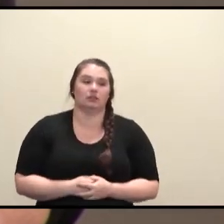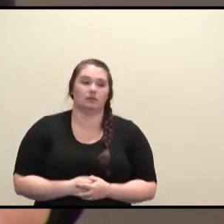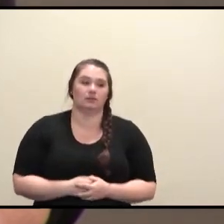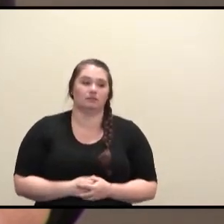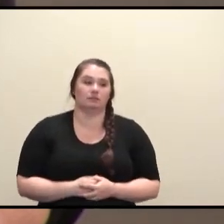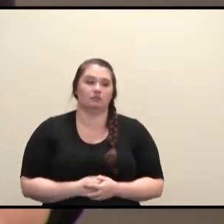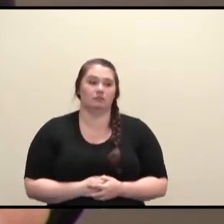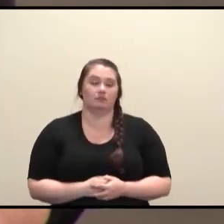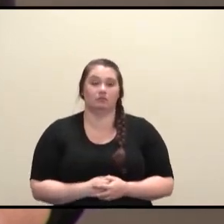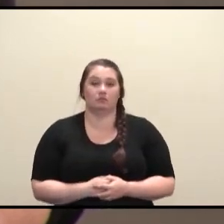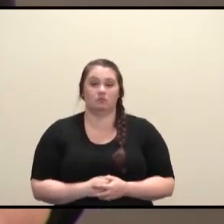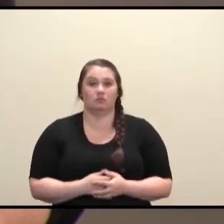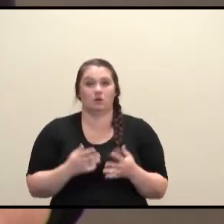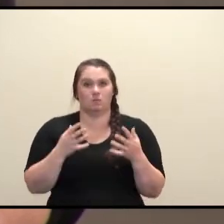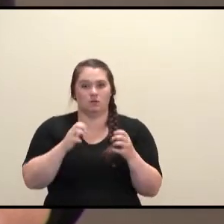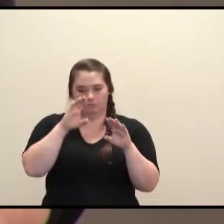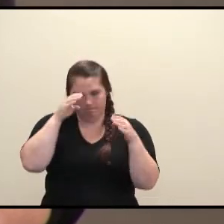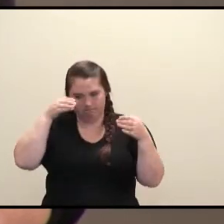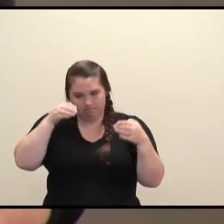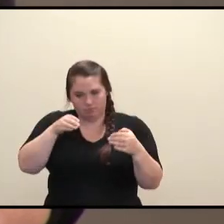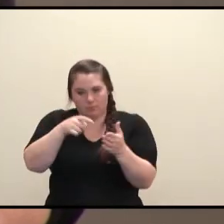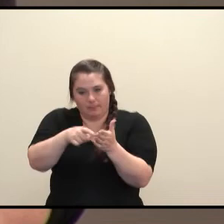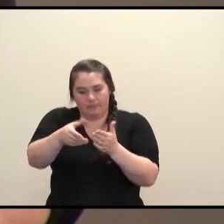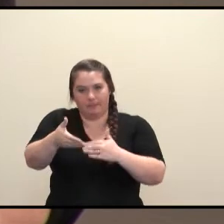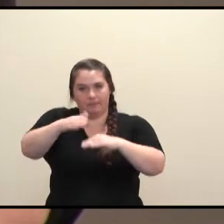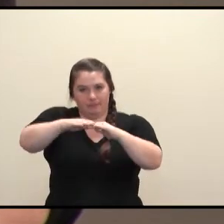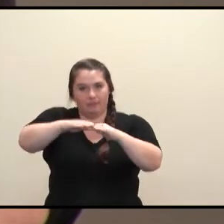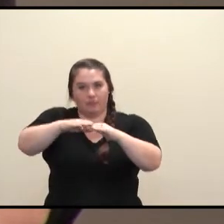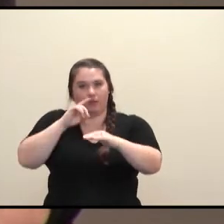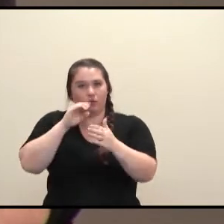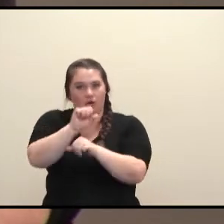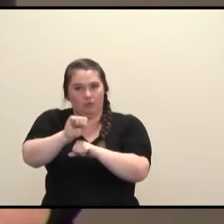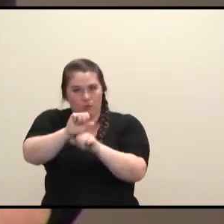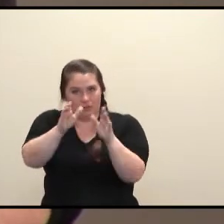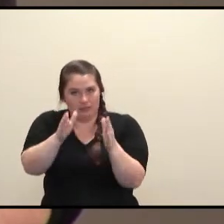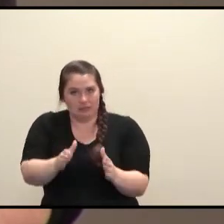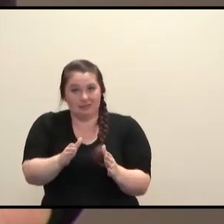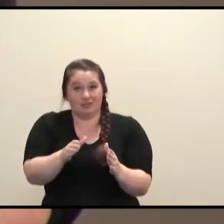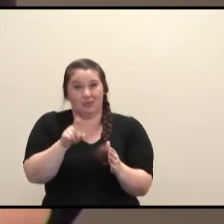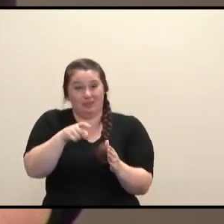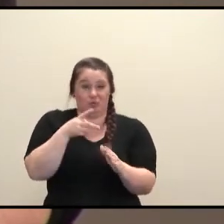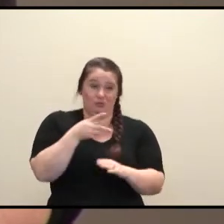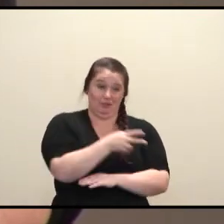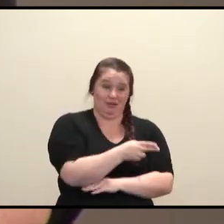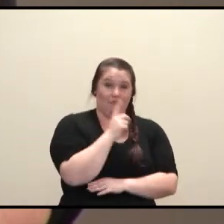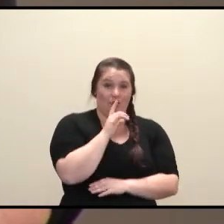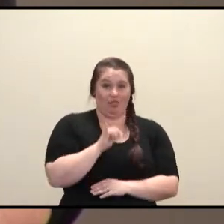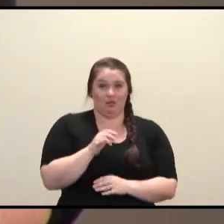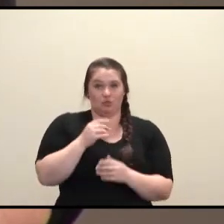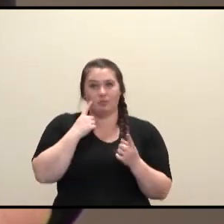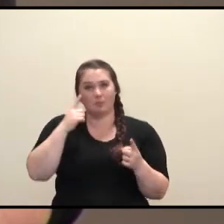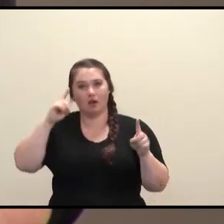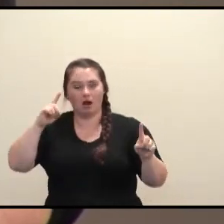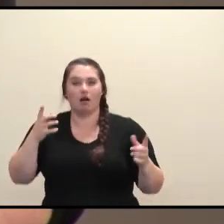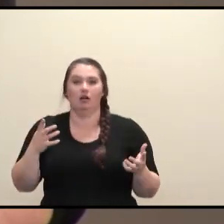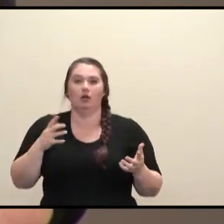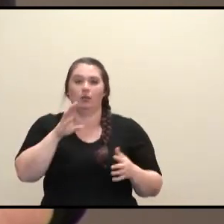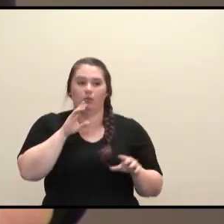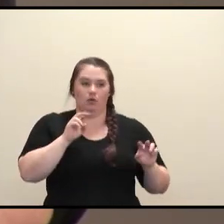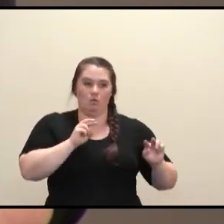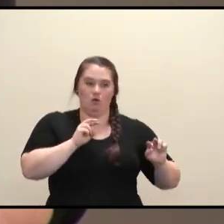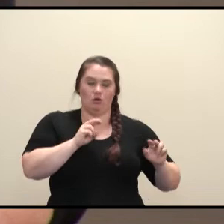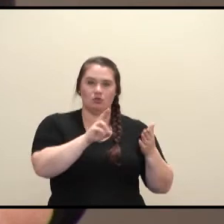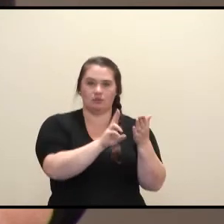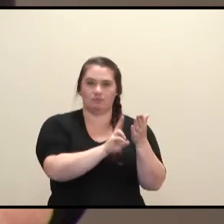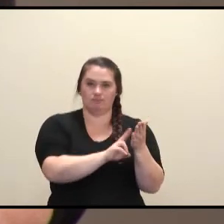want to give the raise to our employees. The cuts are important to be able to do that. And then we'll watch